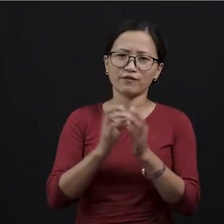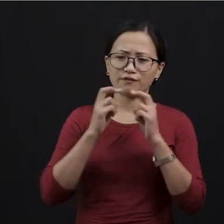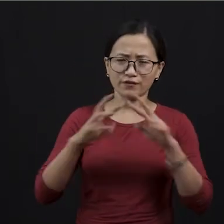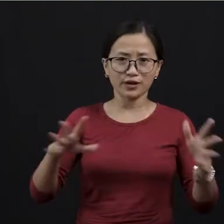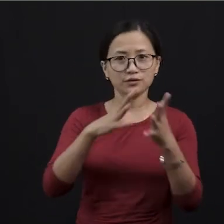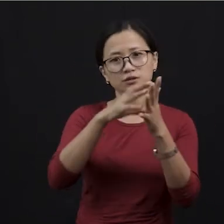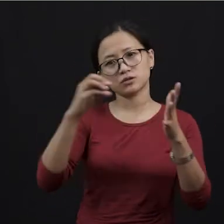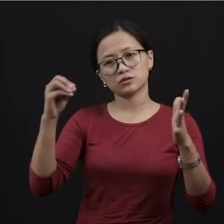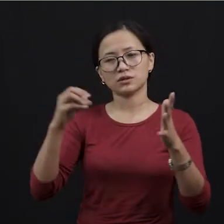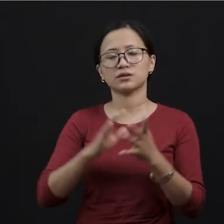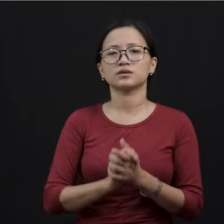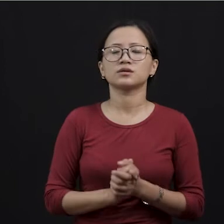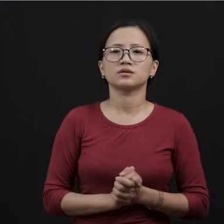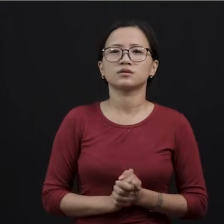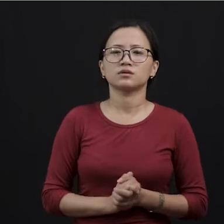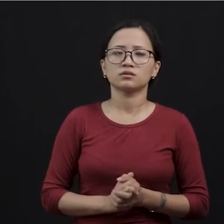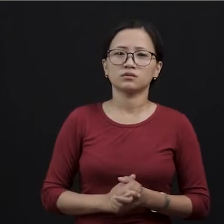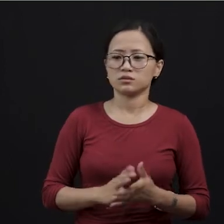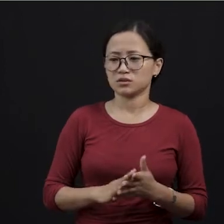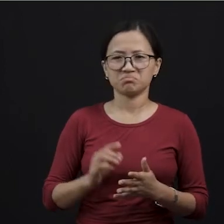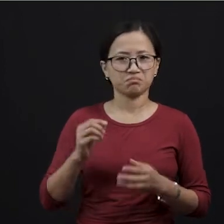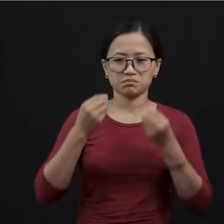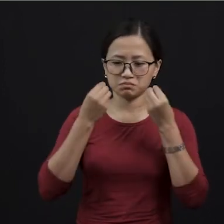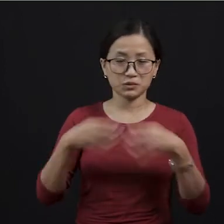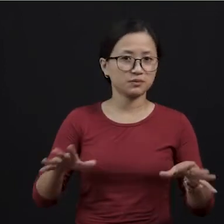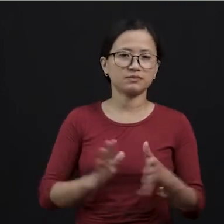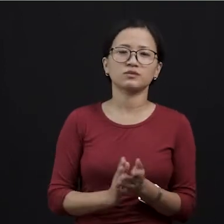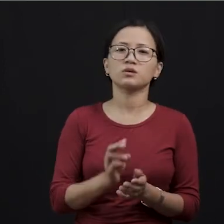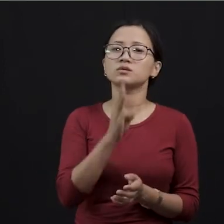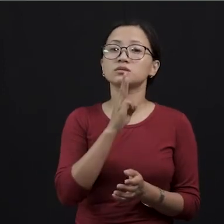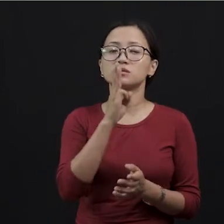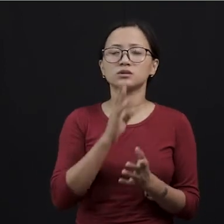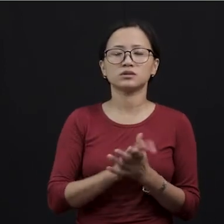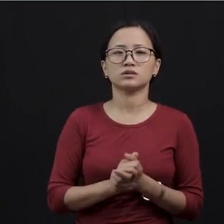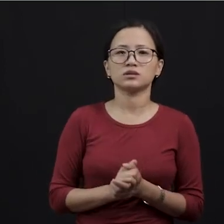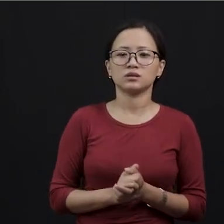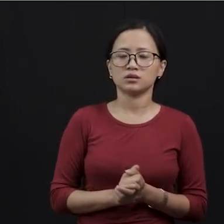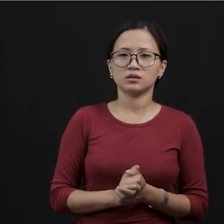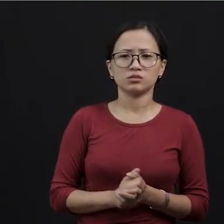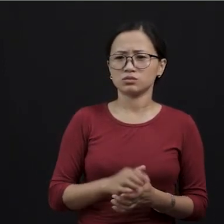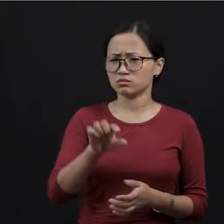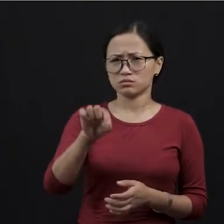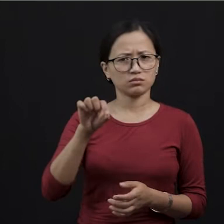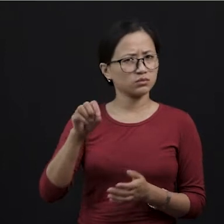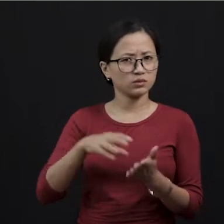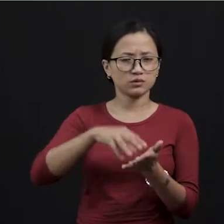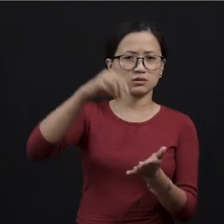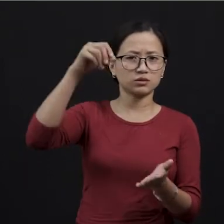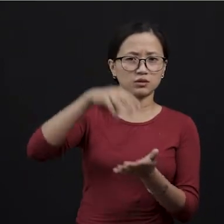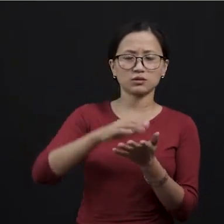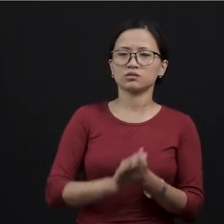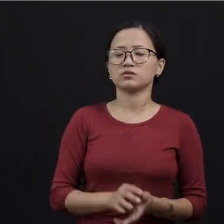dry, so that they don't waste water, okay? Because in the desert, you don't find rivers or ponds